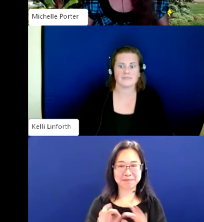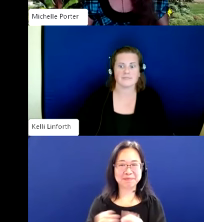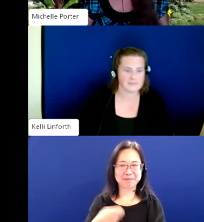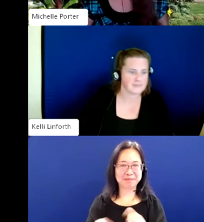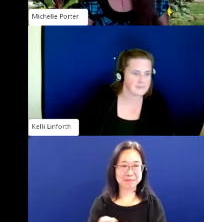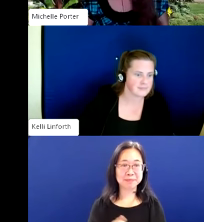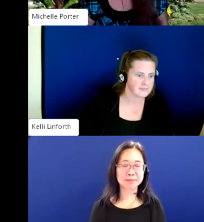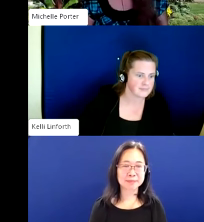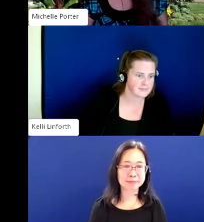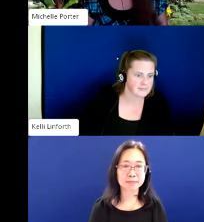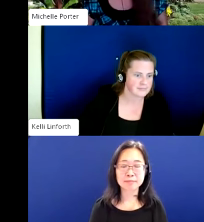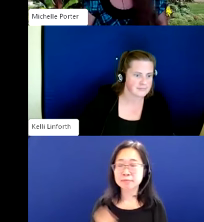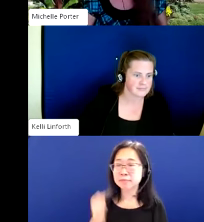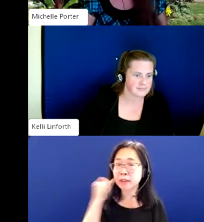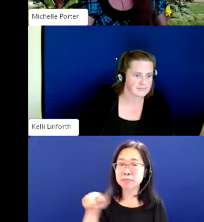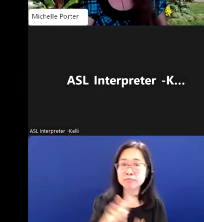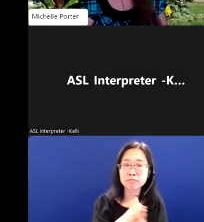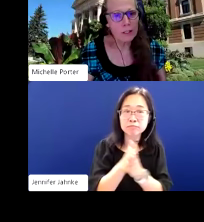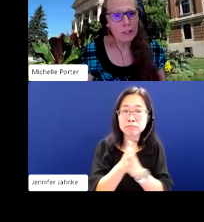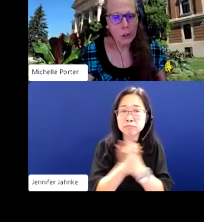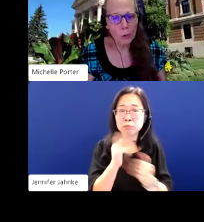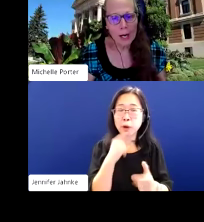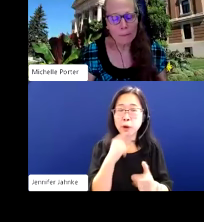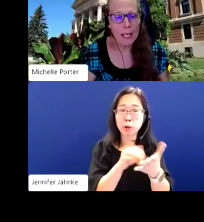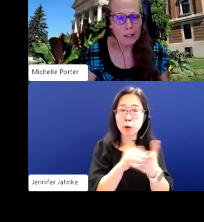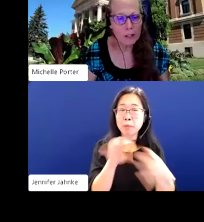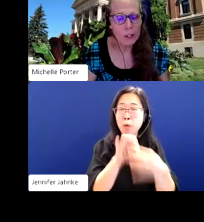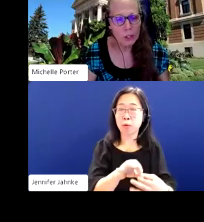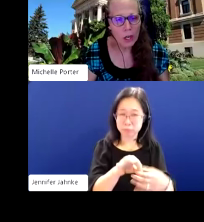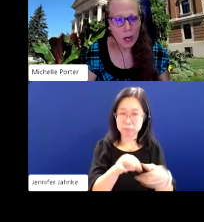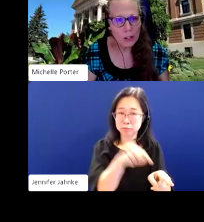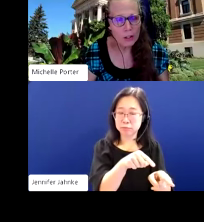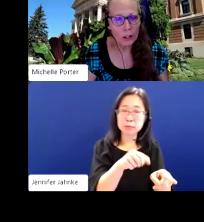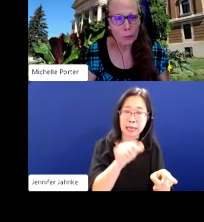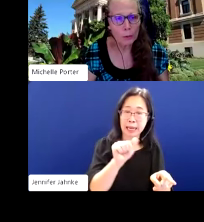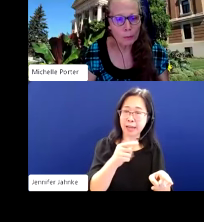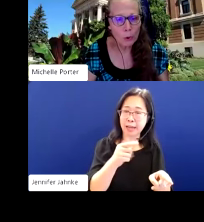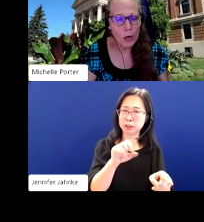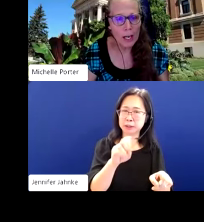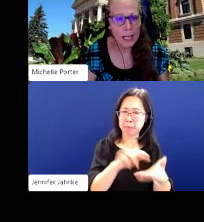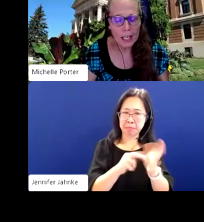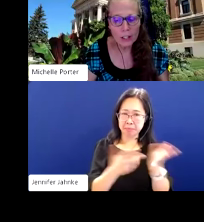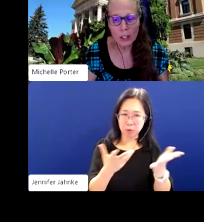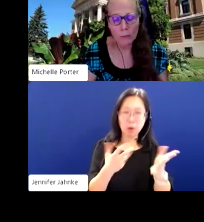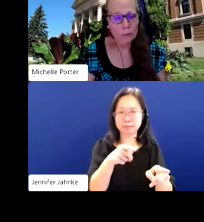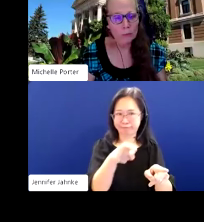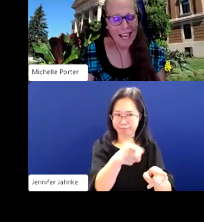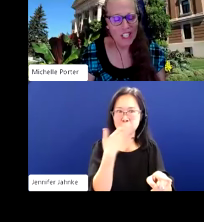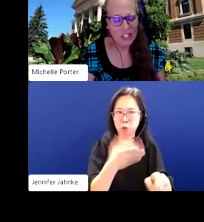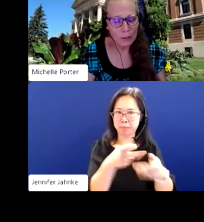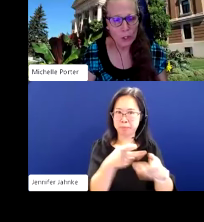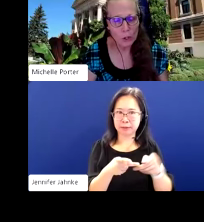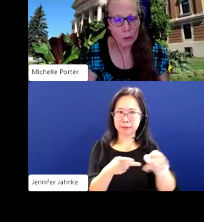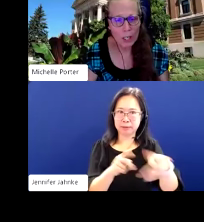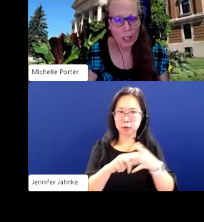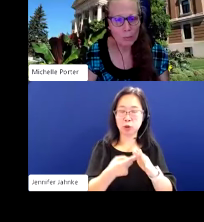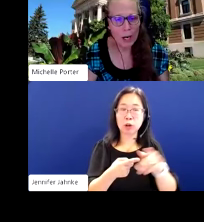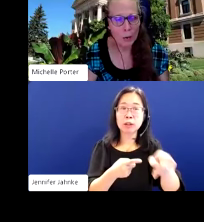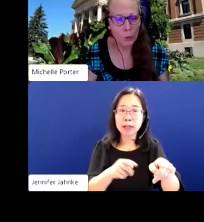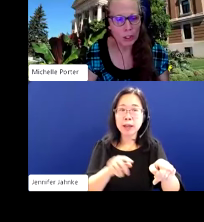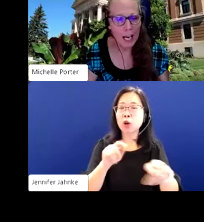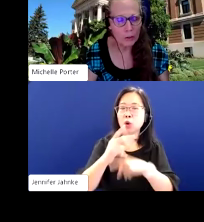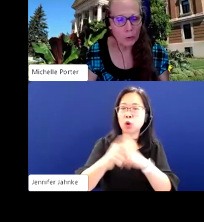learn more about ageism, this is a great place to start. The Global Report on Ageism, which was put